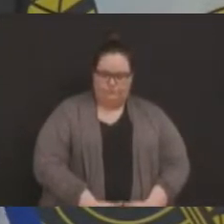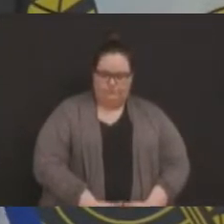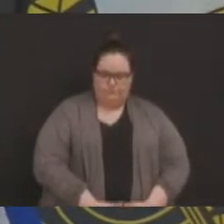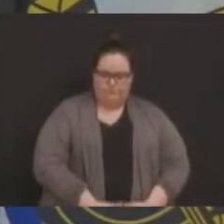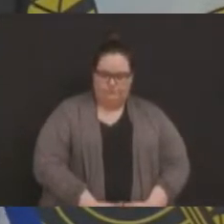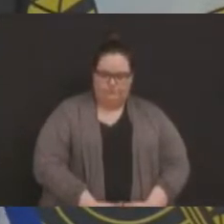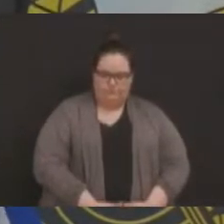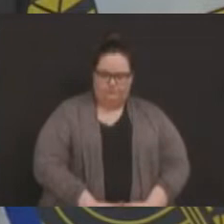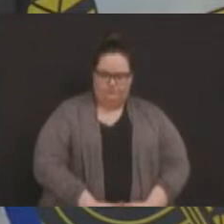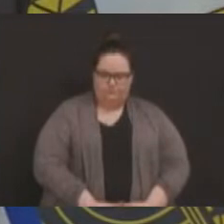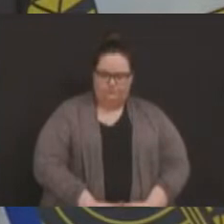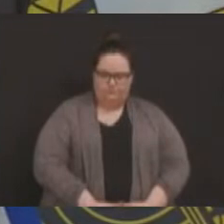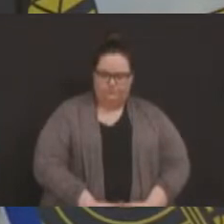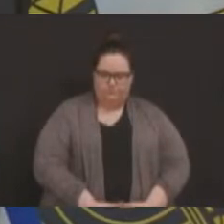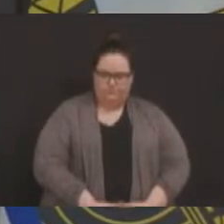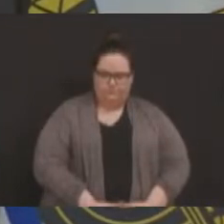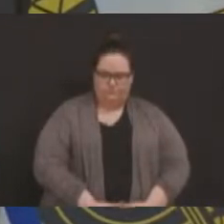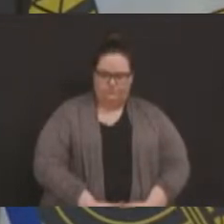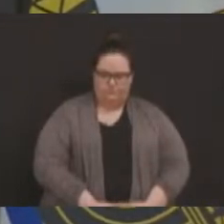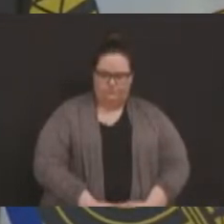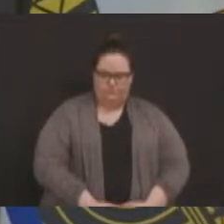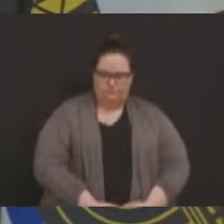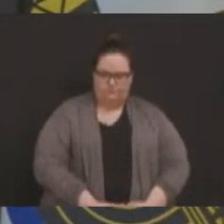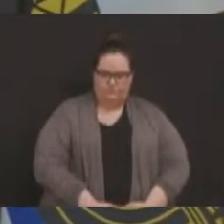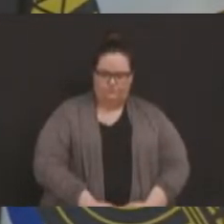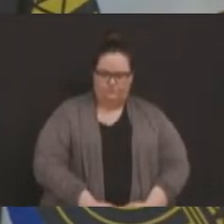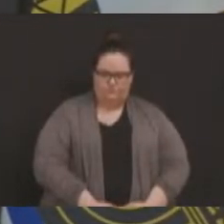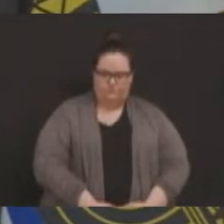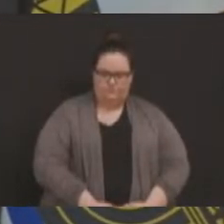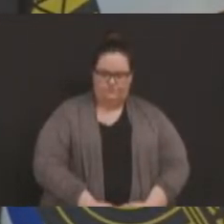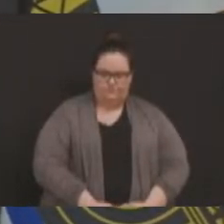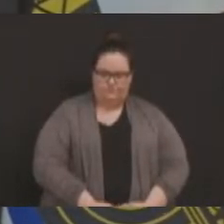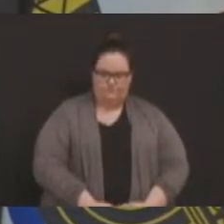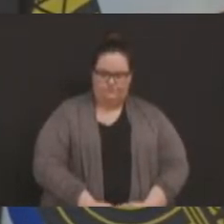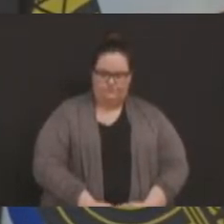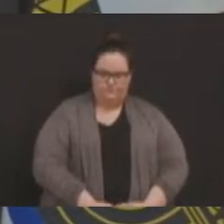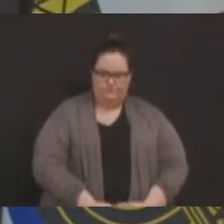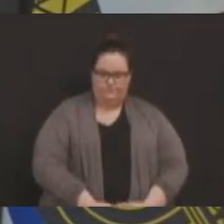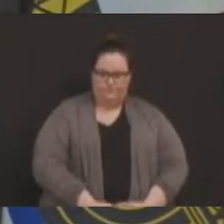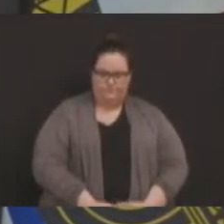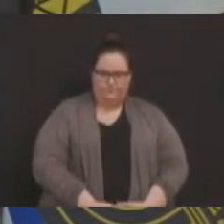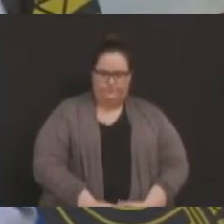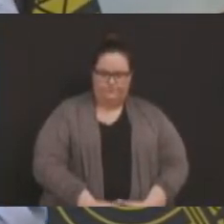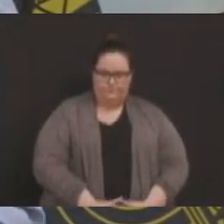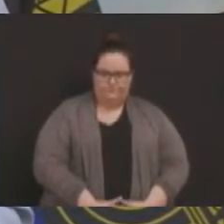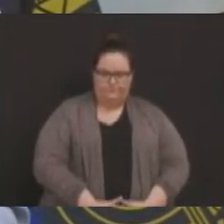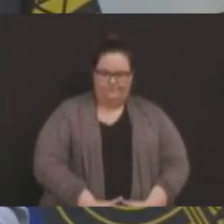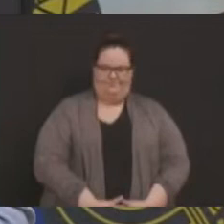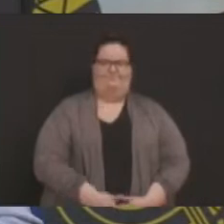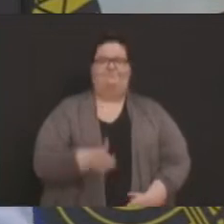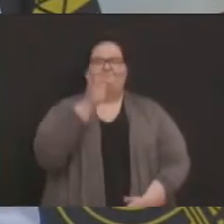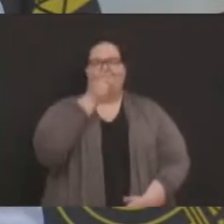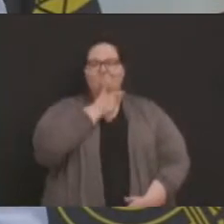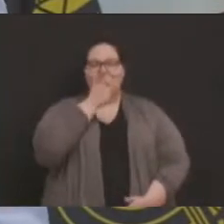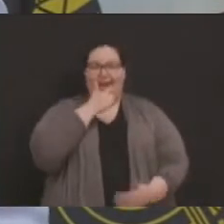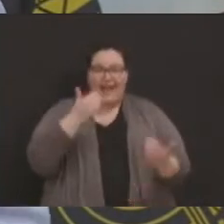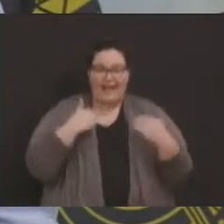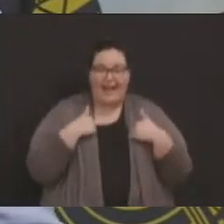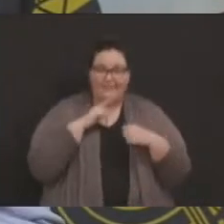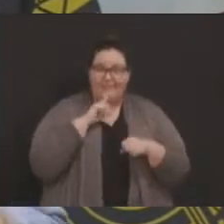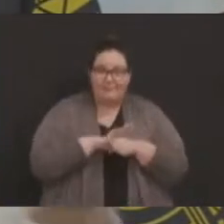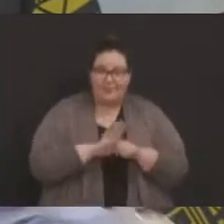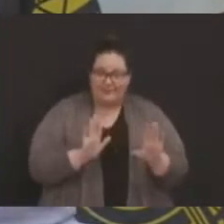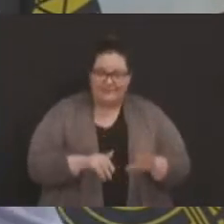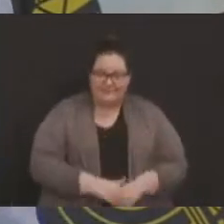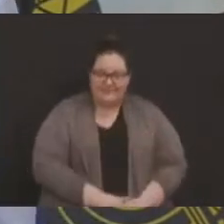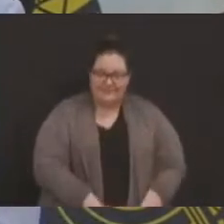I do have it. There we go. Okay, I know I have the list for the Abbott ID now.